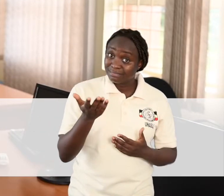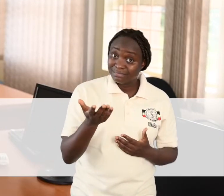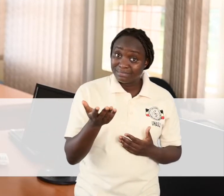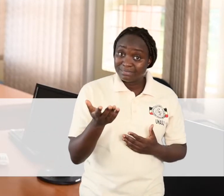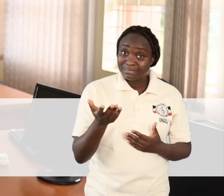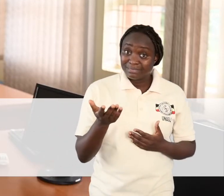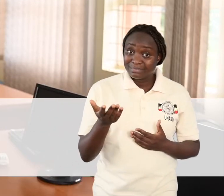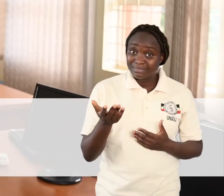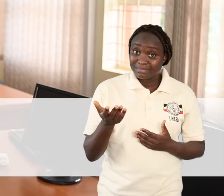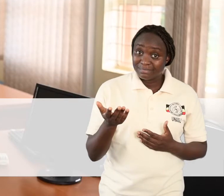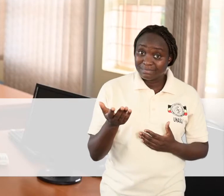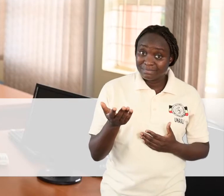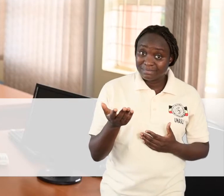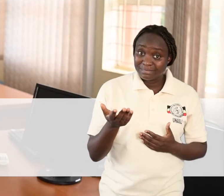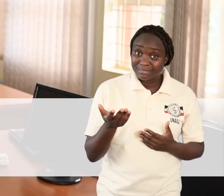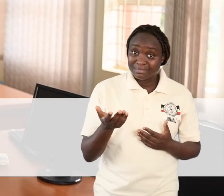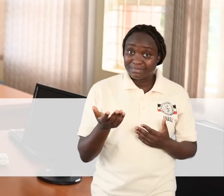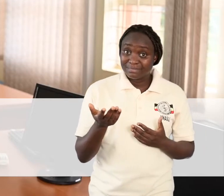Okay.